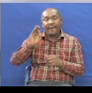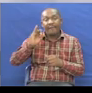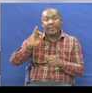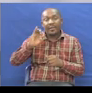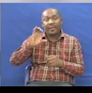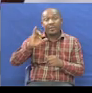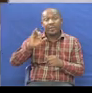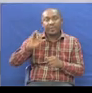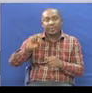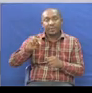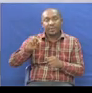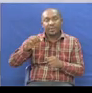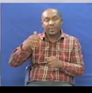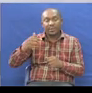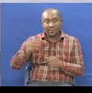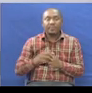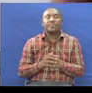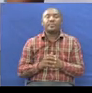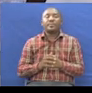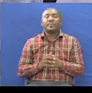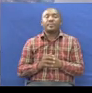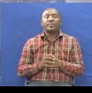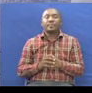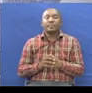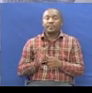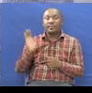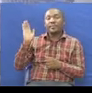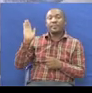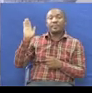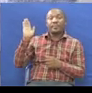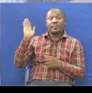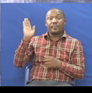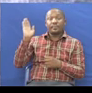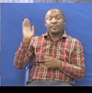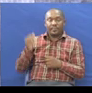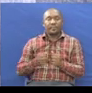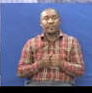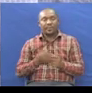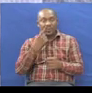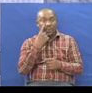Negative coefficients. Let me lab this one here. It was just the introduction.